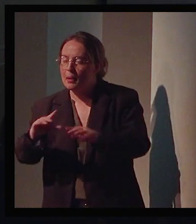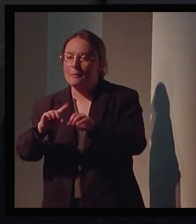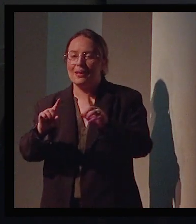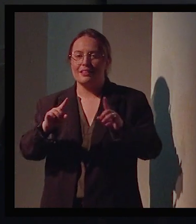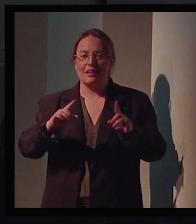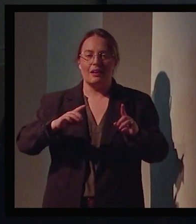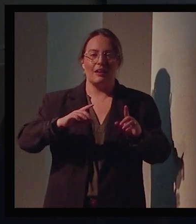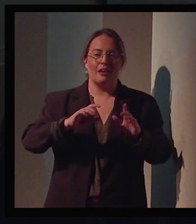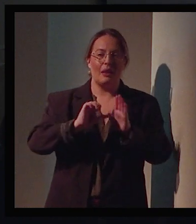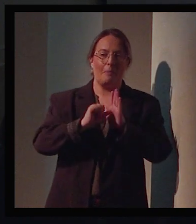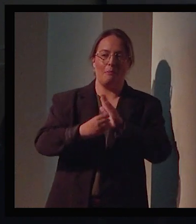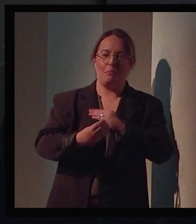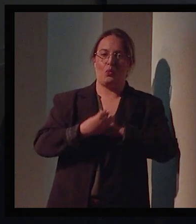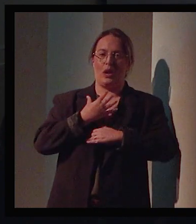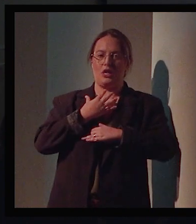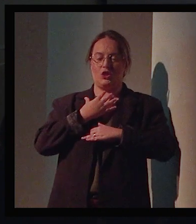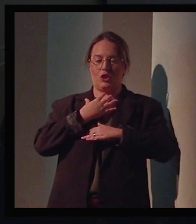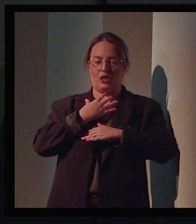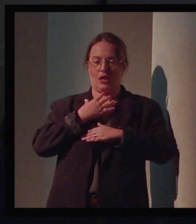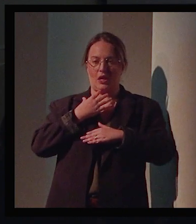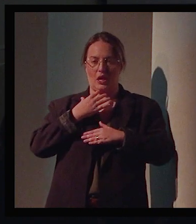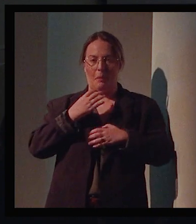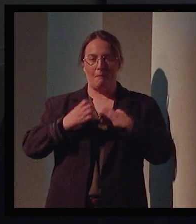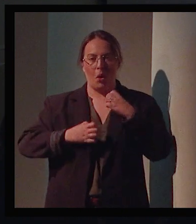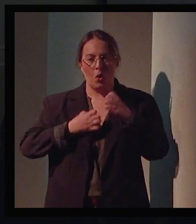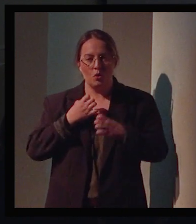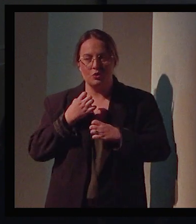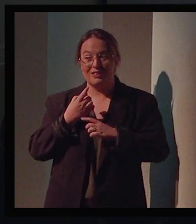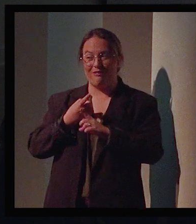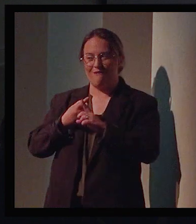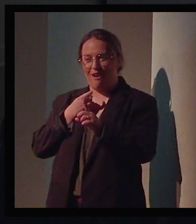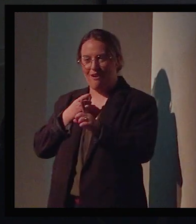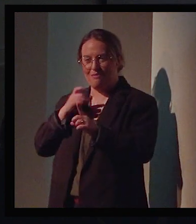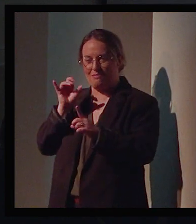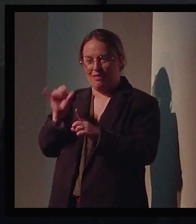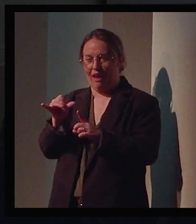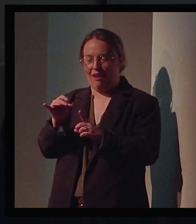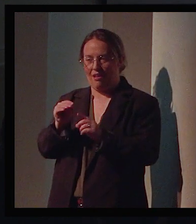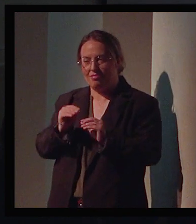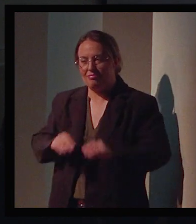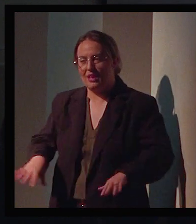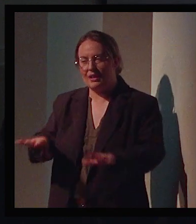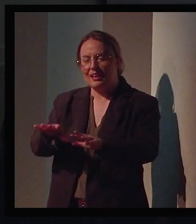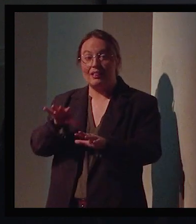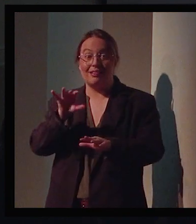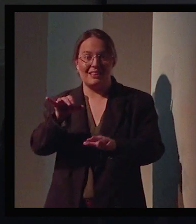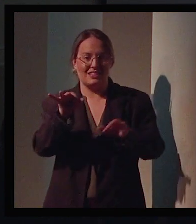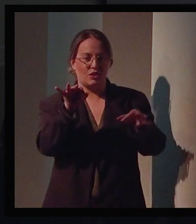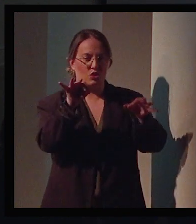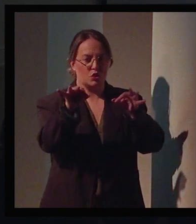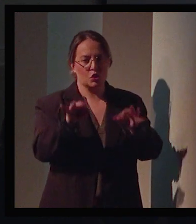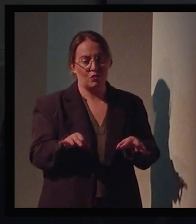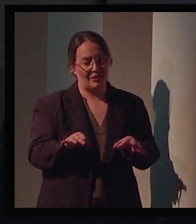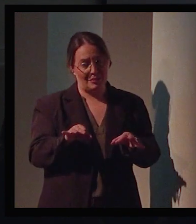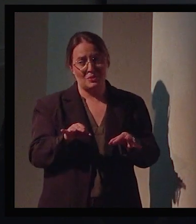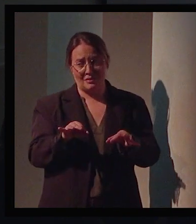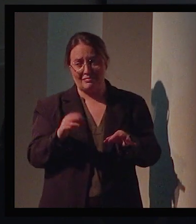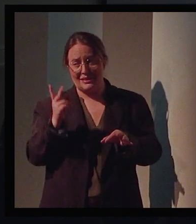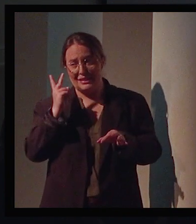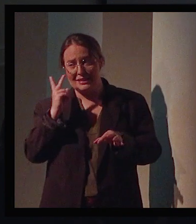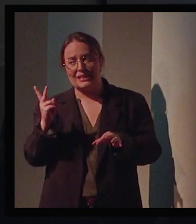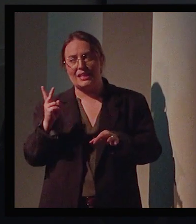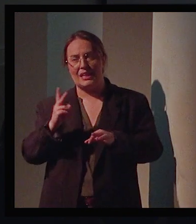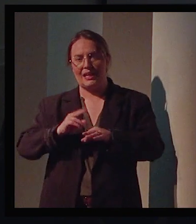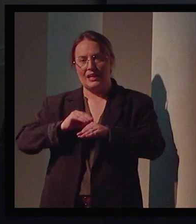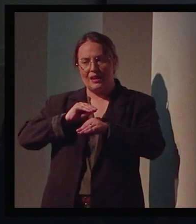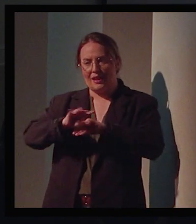sensations or impressions evoked by the landscape." This description holds within it much of how this art would go on to